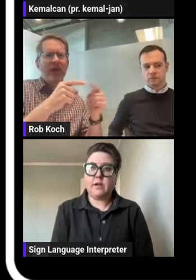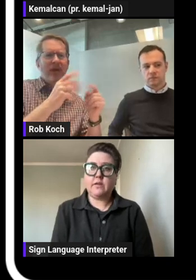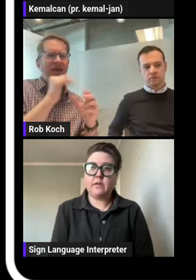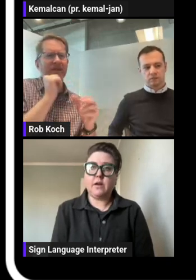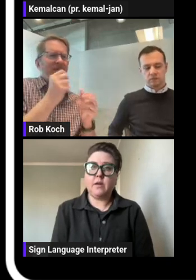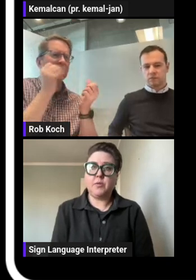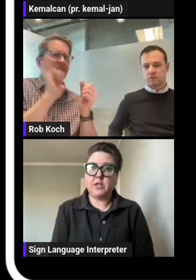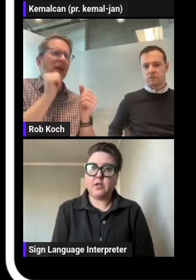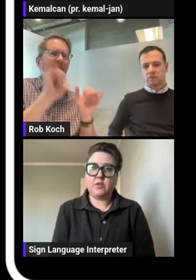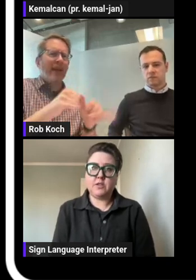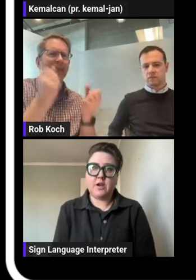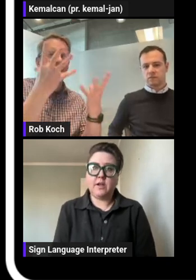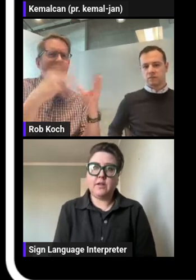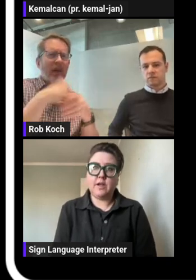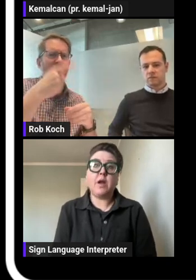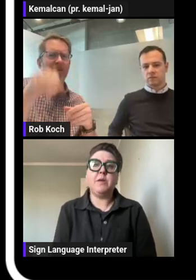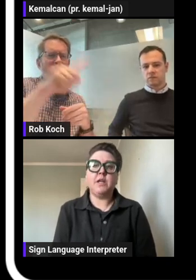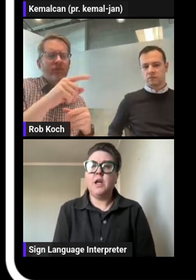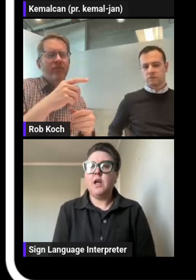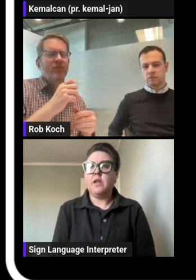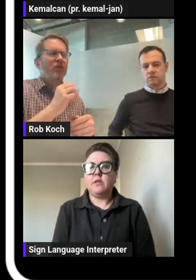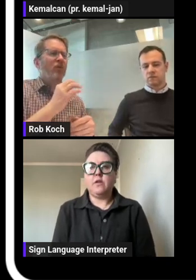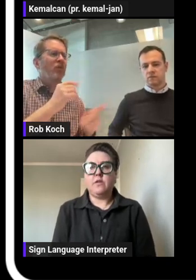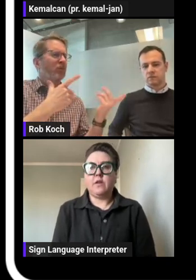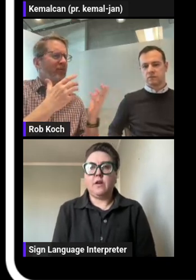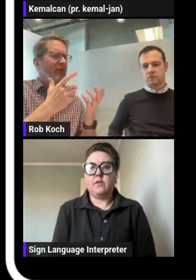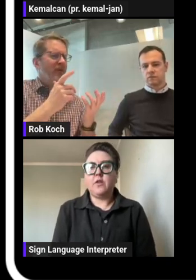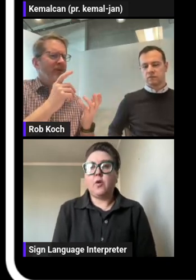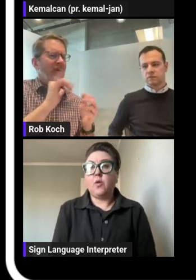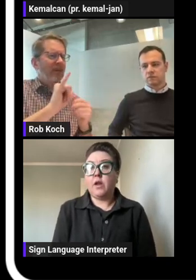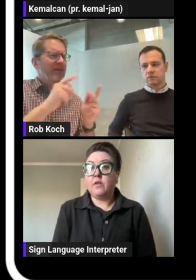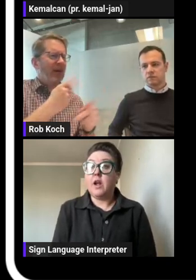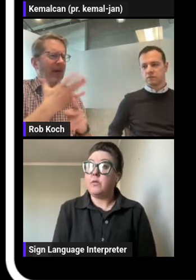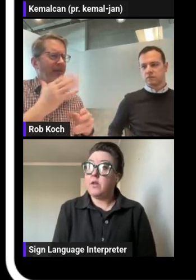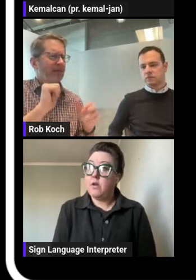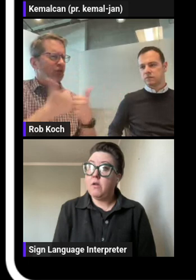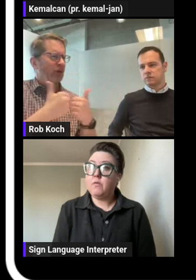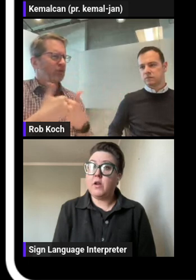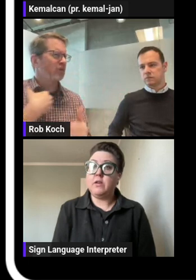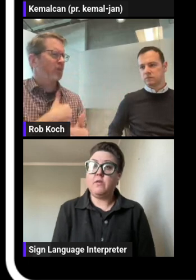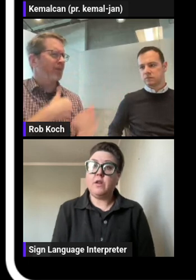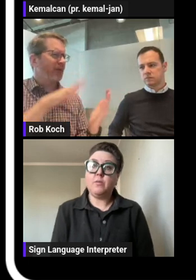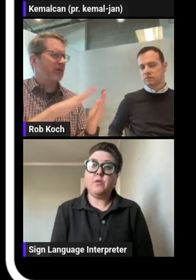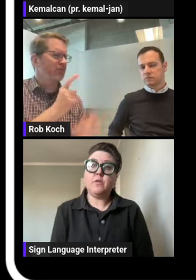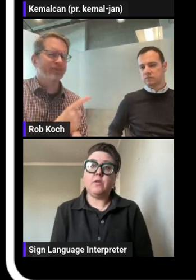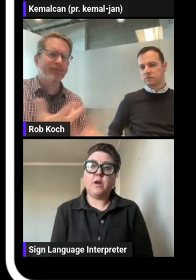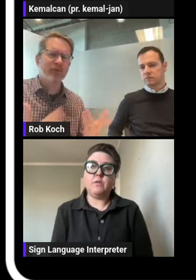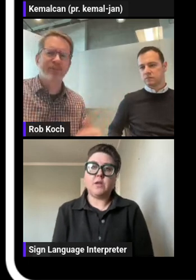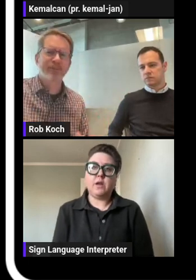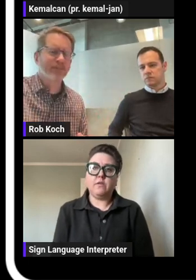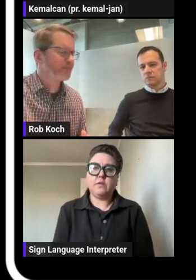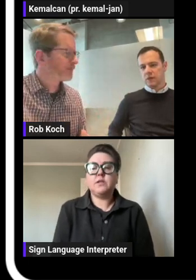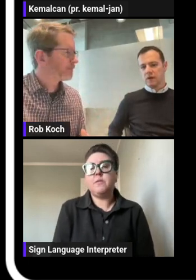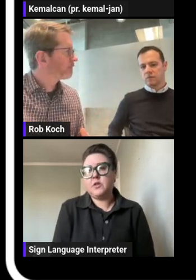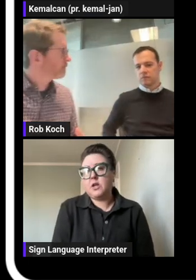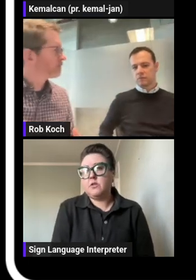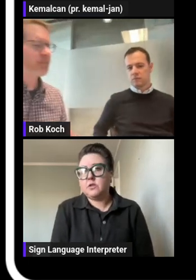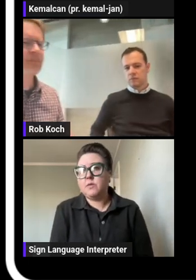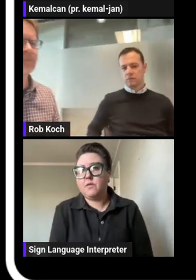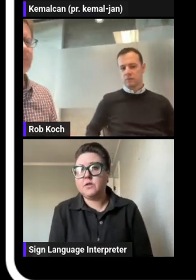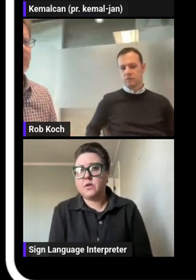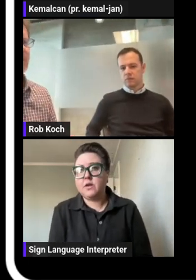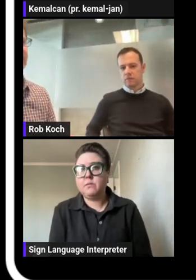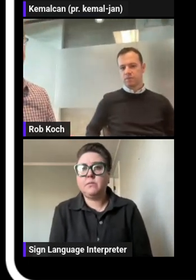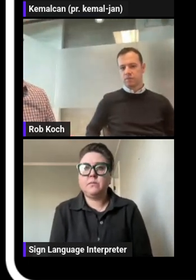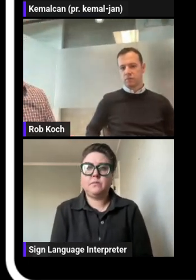of that particular sign. Like, I mean, there's not a whole lot of it out there and readily available. So that was kind of some of the